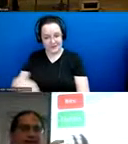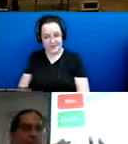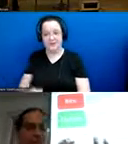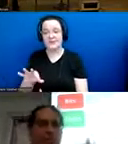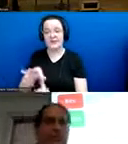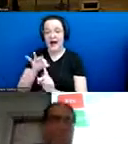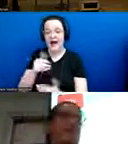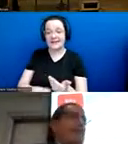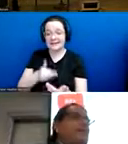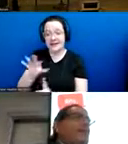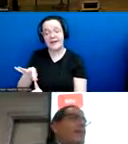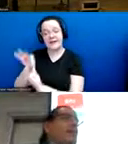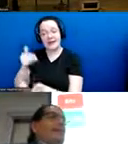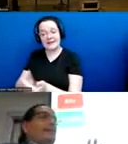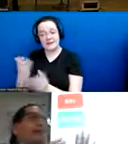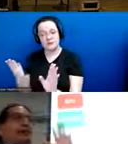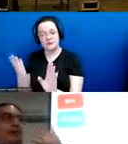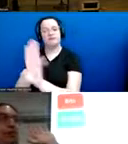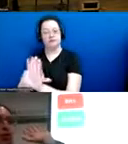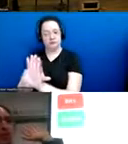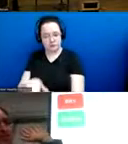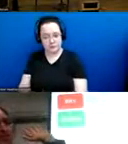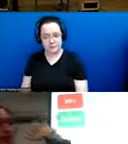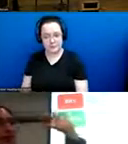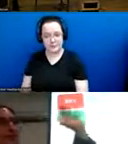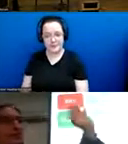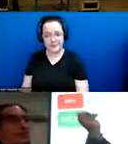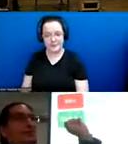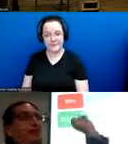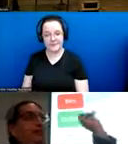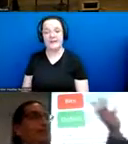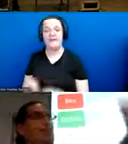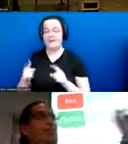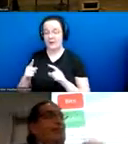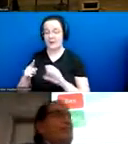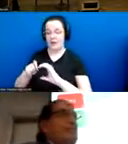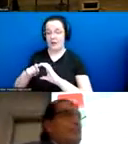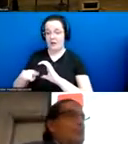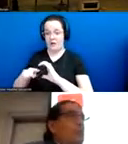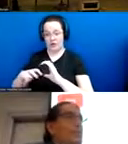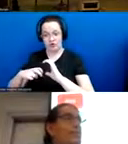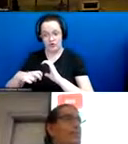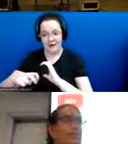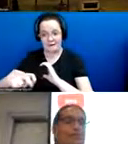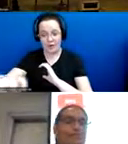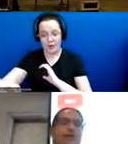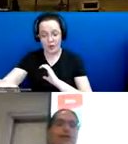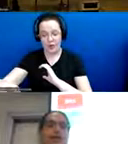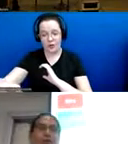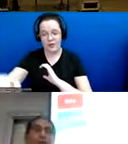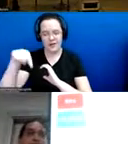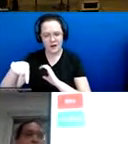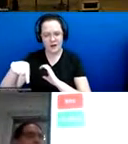eigenstates that are moving in the fiber, right? And then once they travel in this fiber, and then we find the means to preserve this